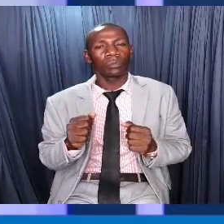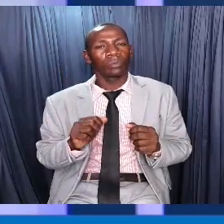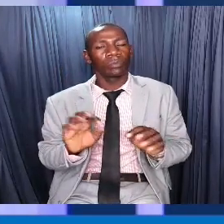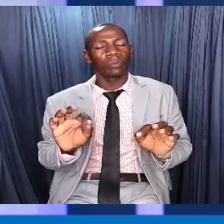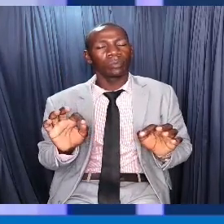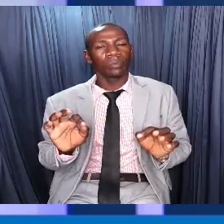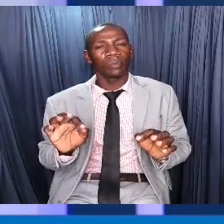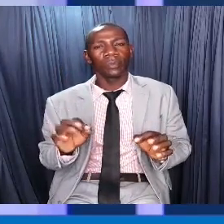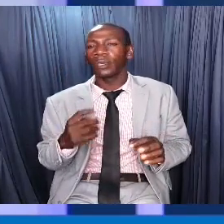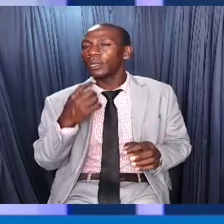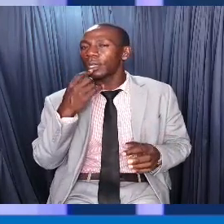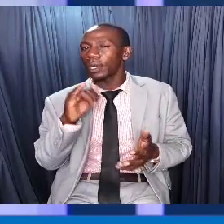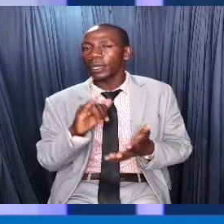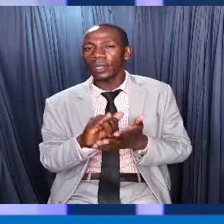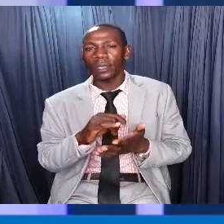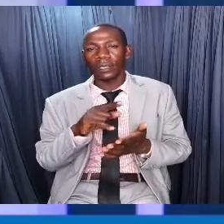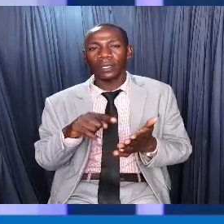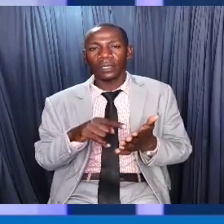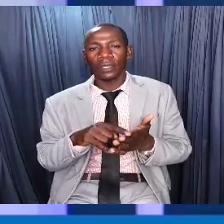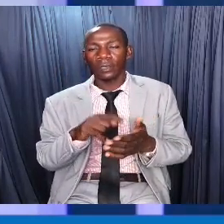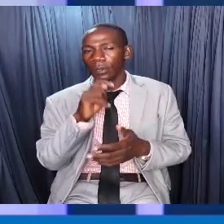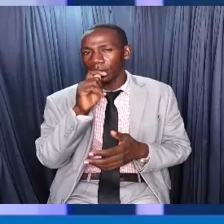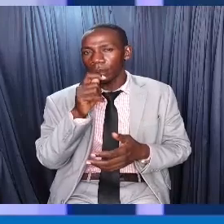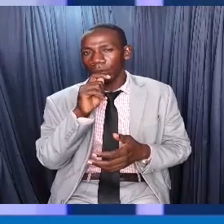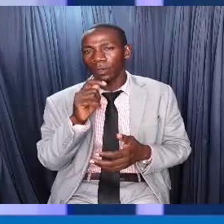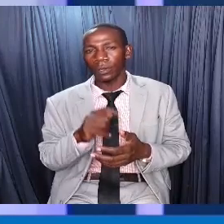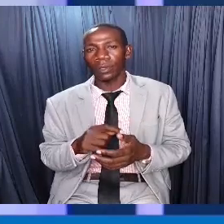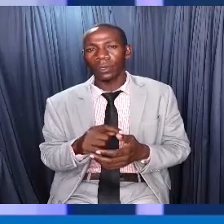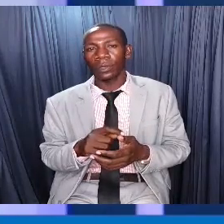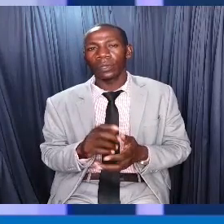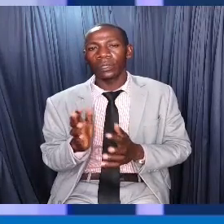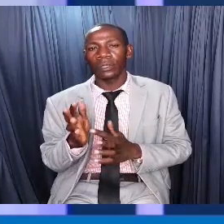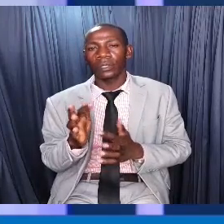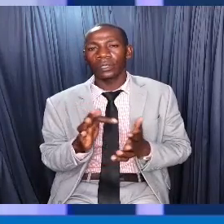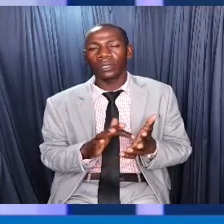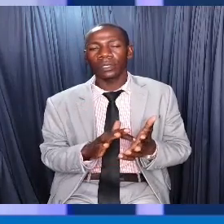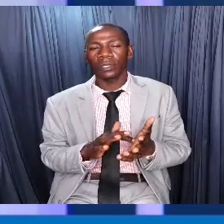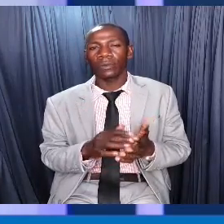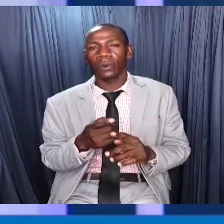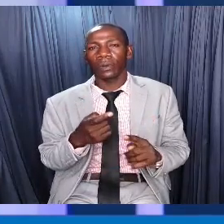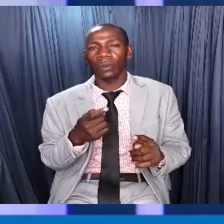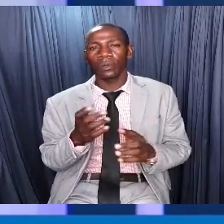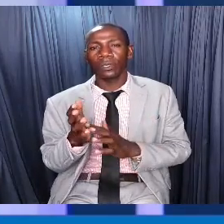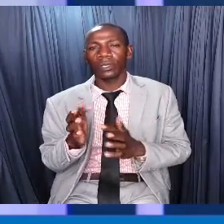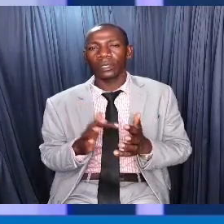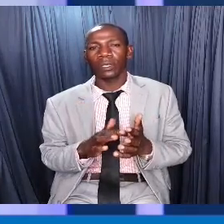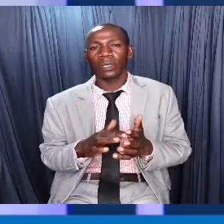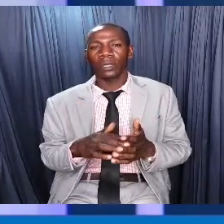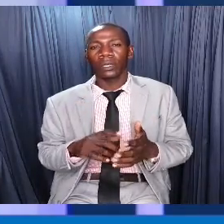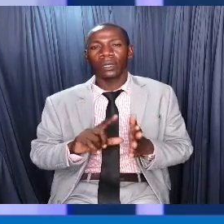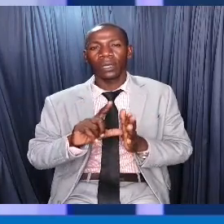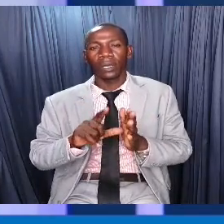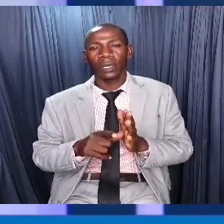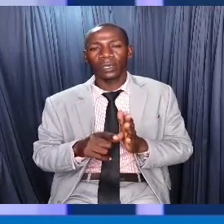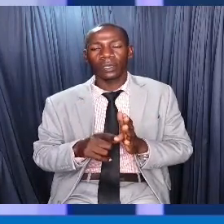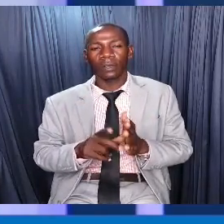No. Anamwambia ule ushuhuda. He tells him the testimony. Ndio wa Bwana Yesu. That is of the Lord Jesus. Mwisho wanashindwa. Later on